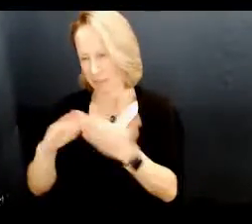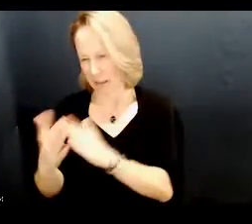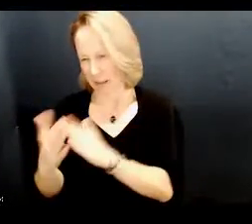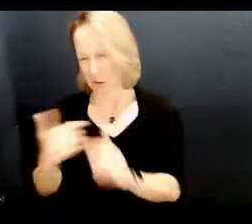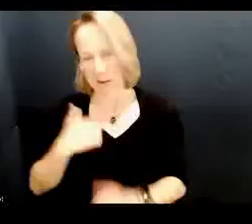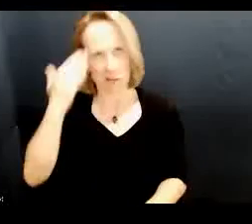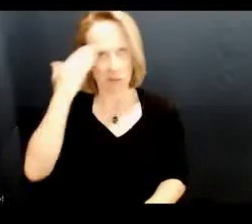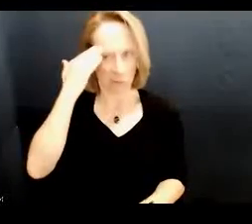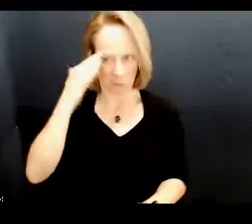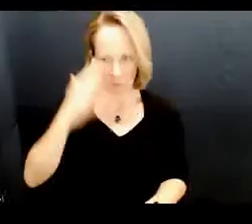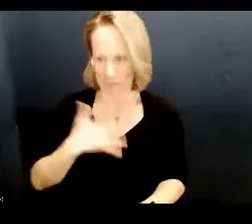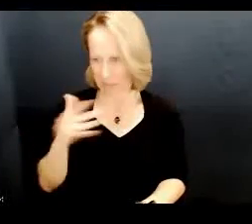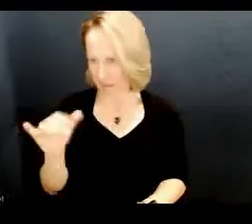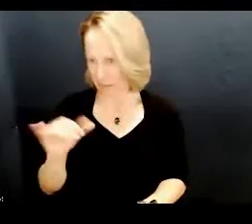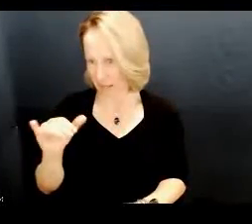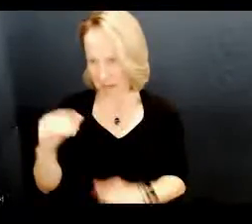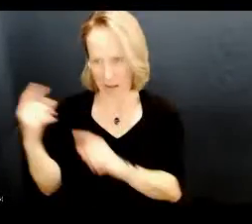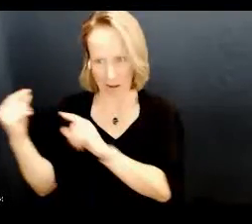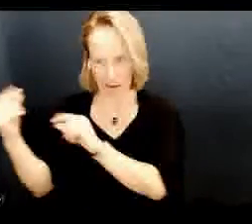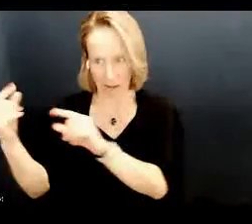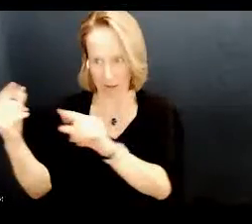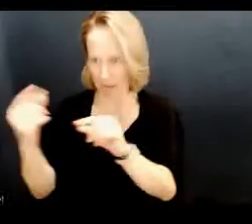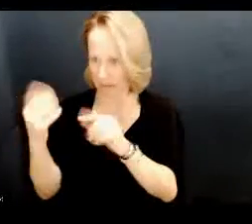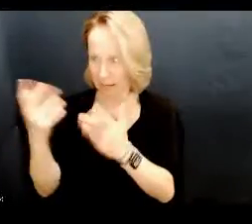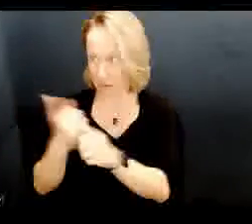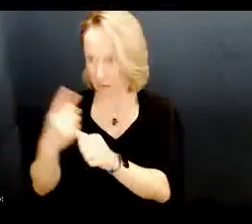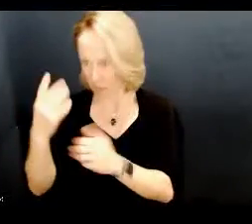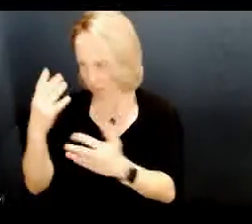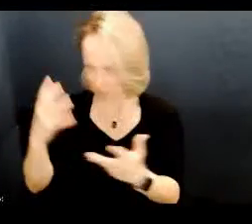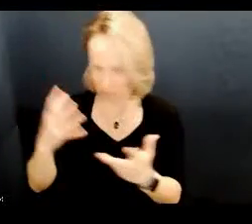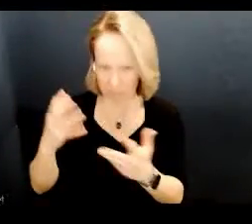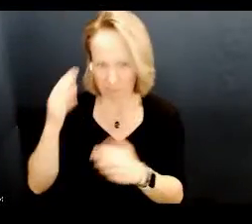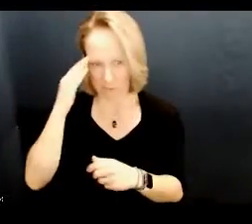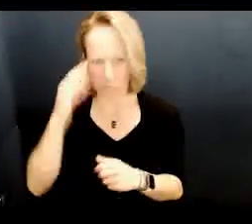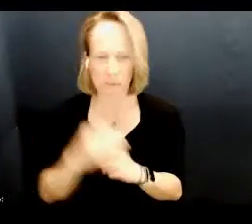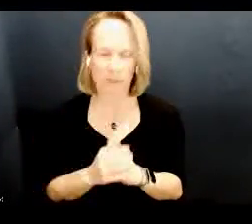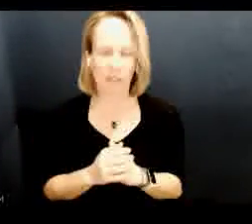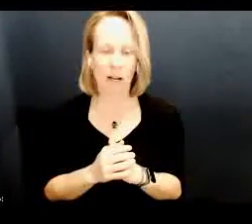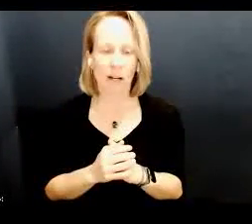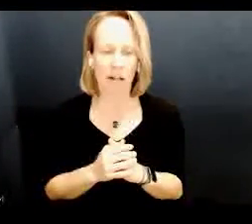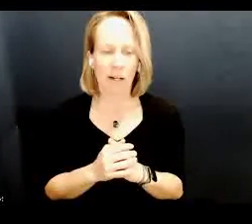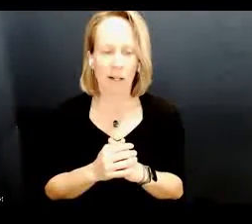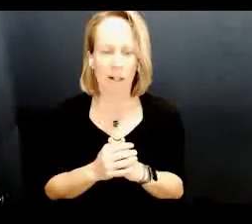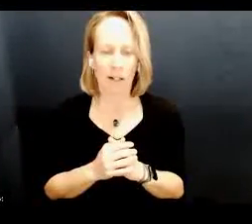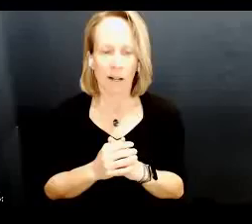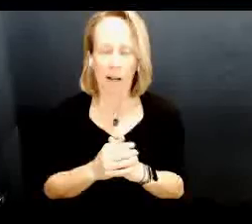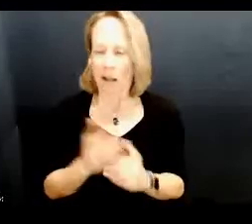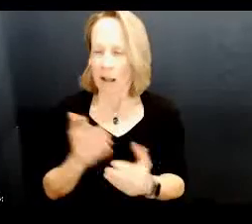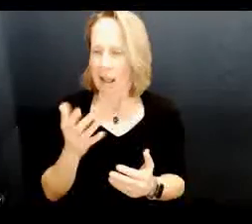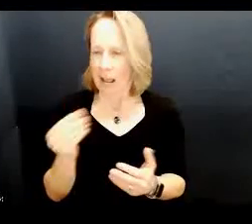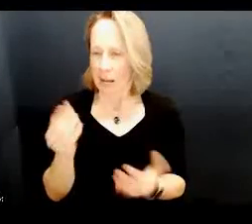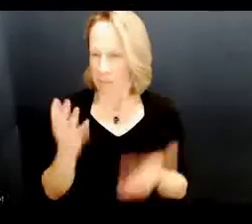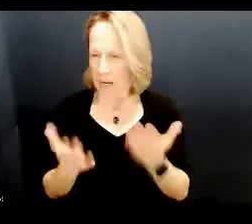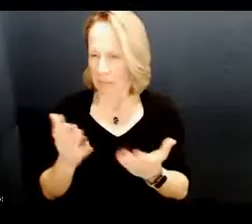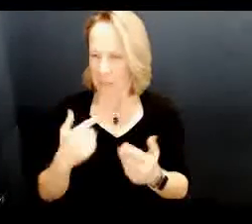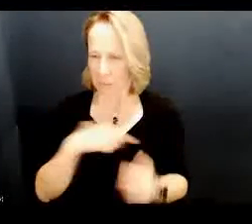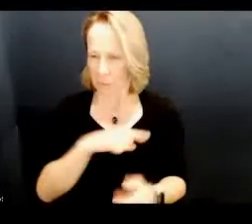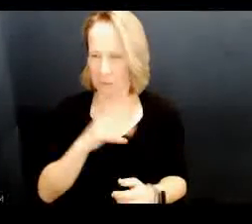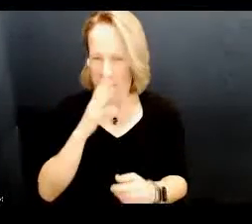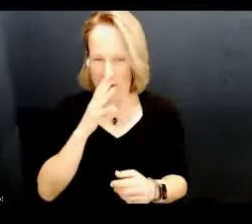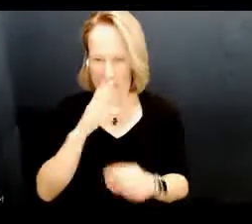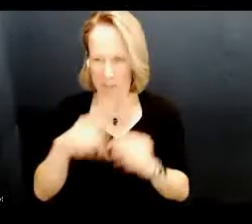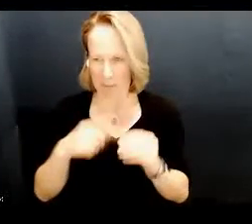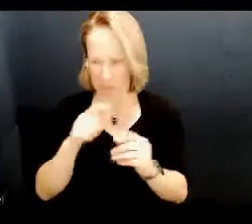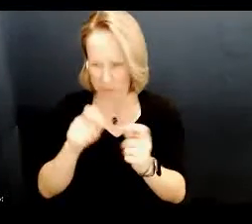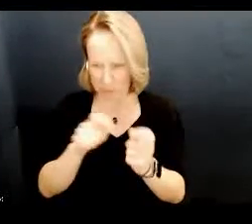And sometimes we might be talking about a particular case, and just because of the details of that